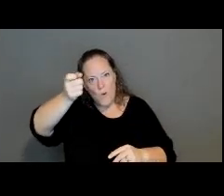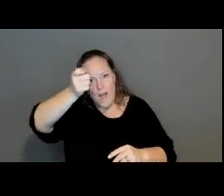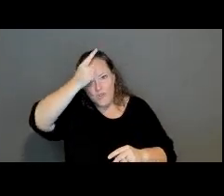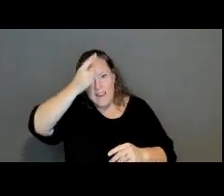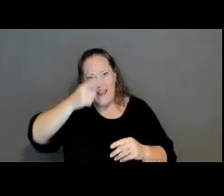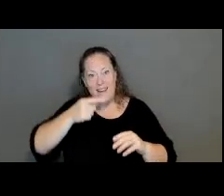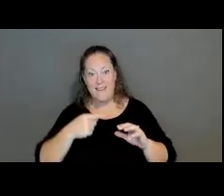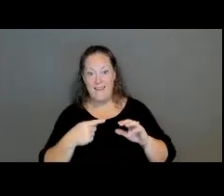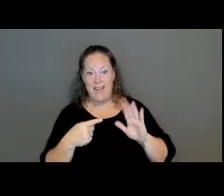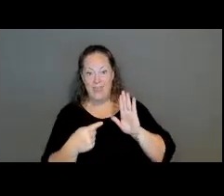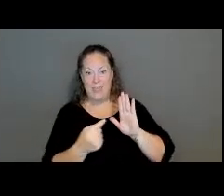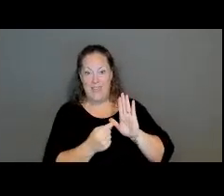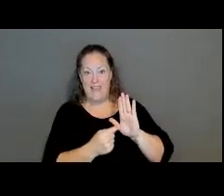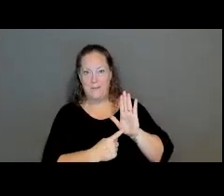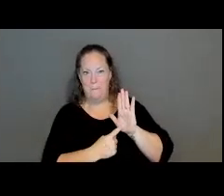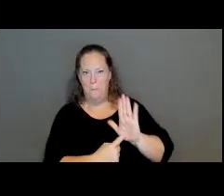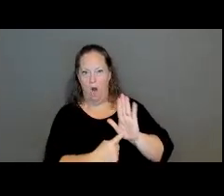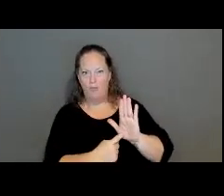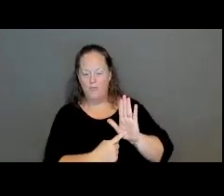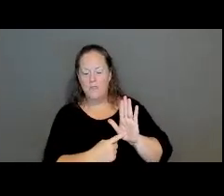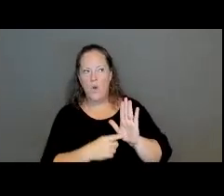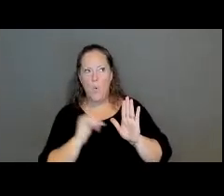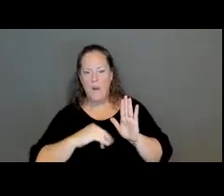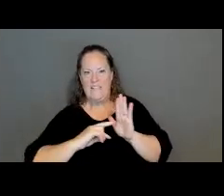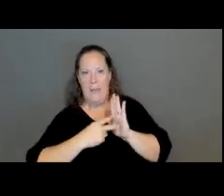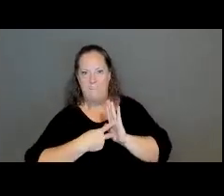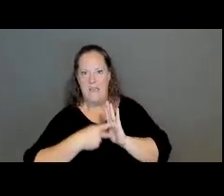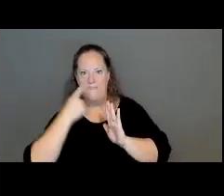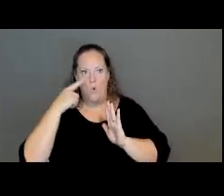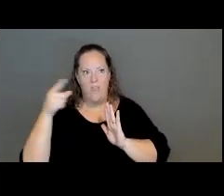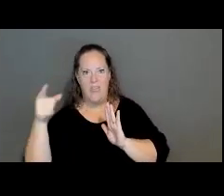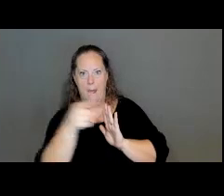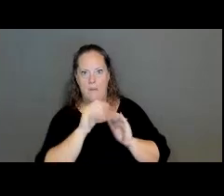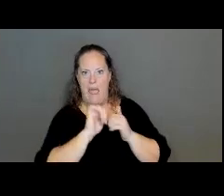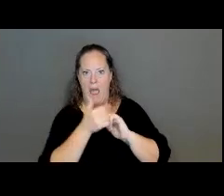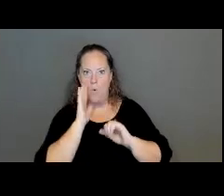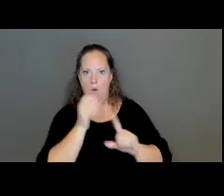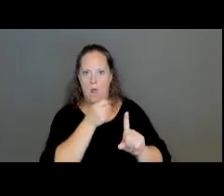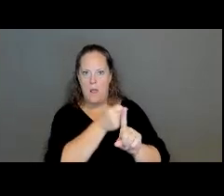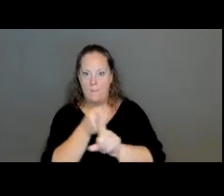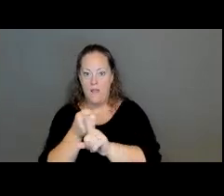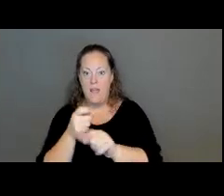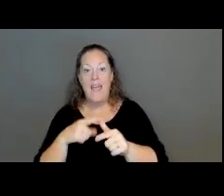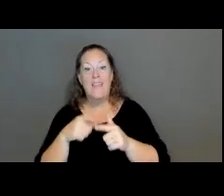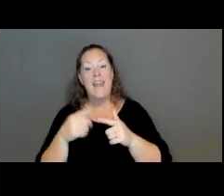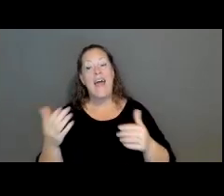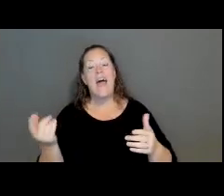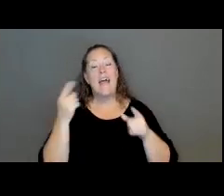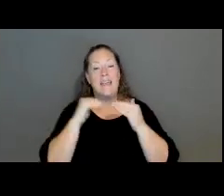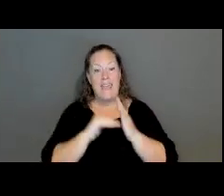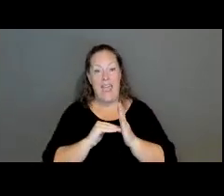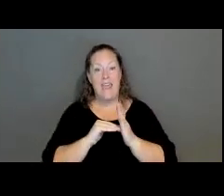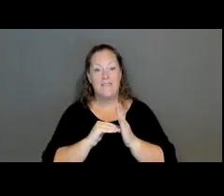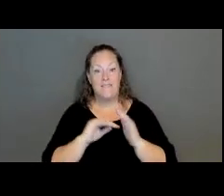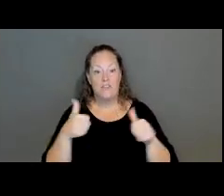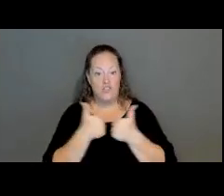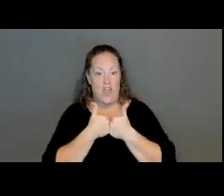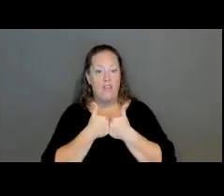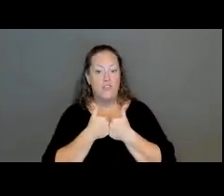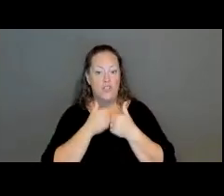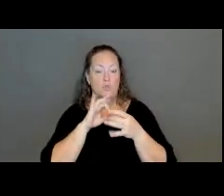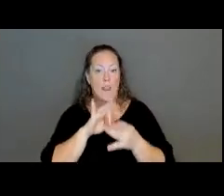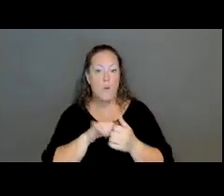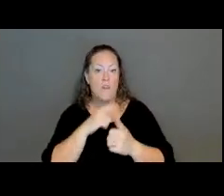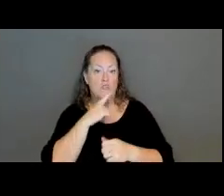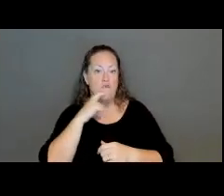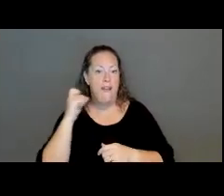them. And then in terms of challenges, again, related to drought, people wanted to learn more about how to